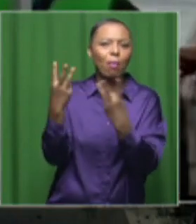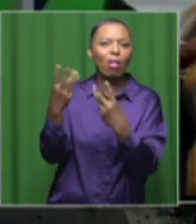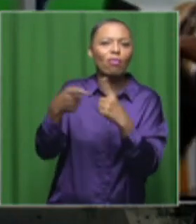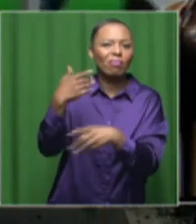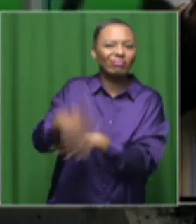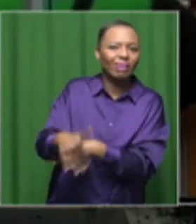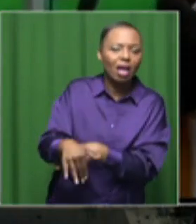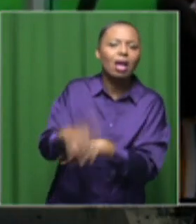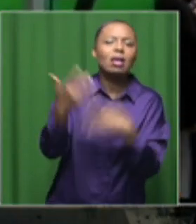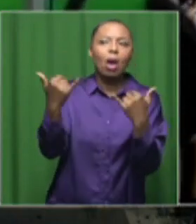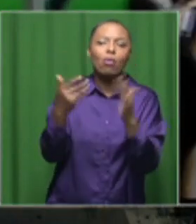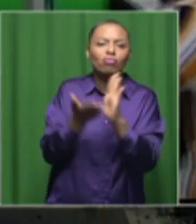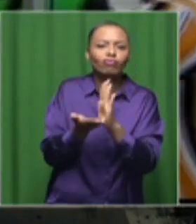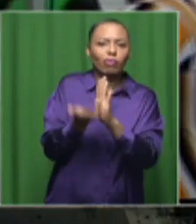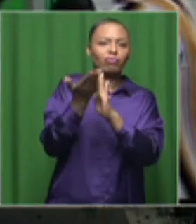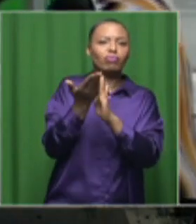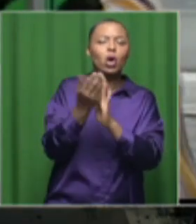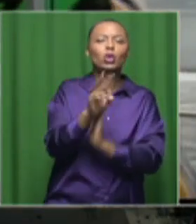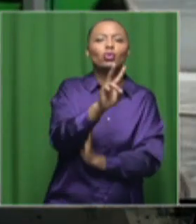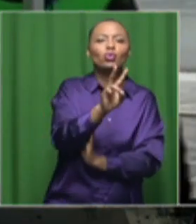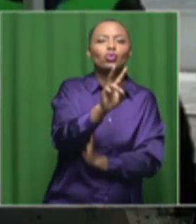increased by